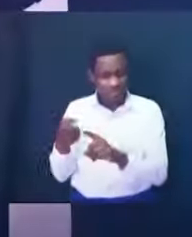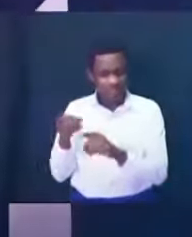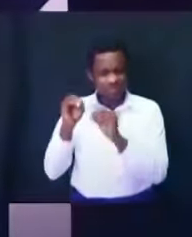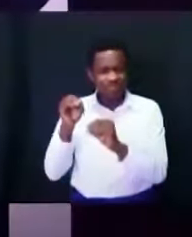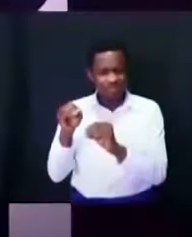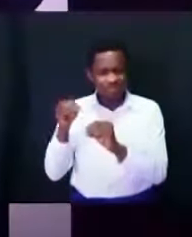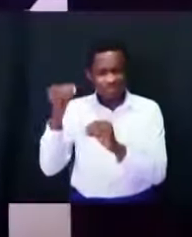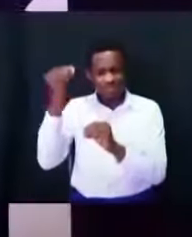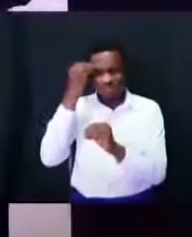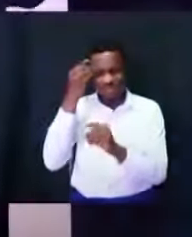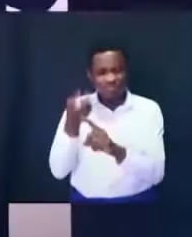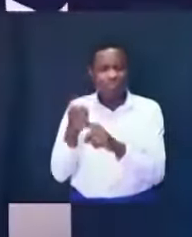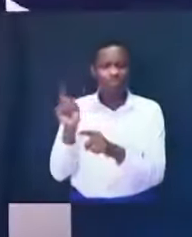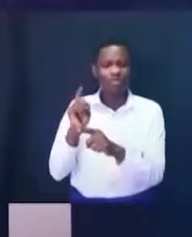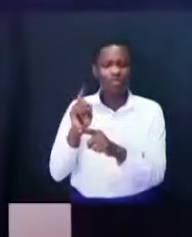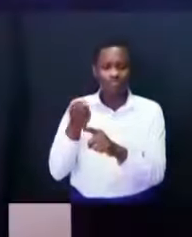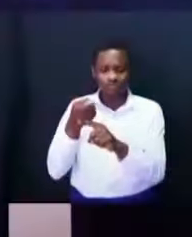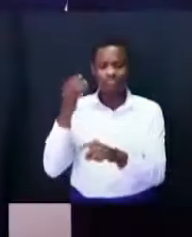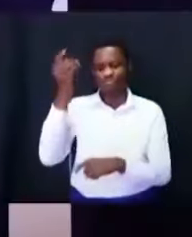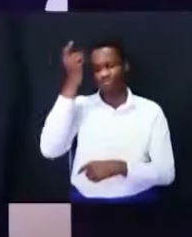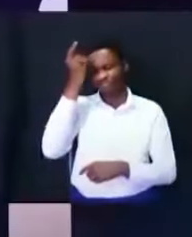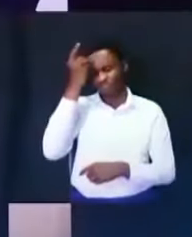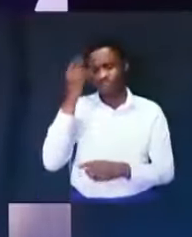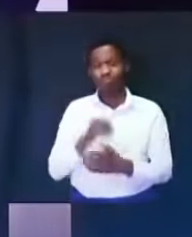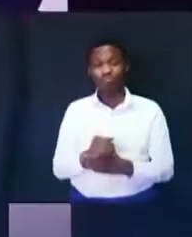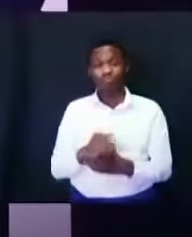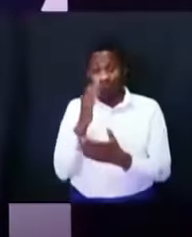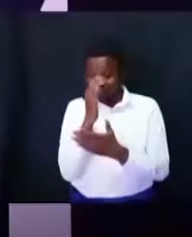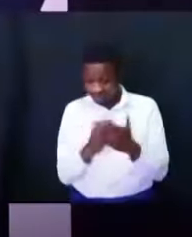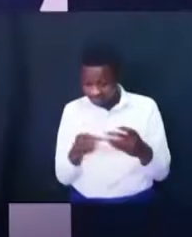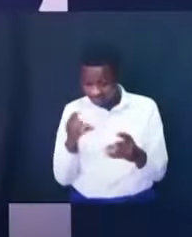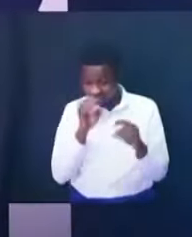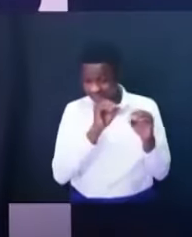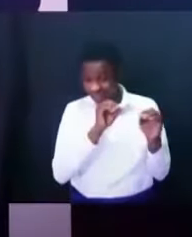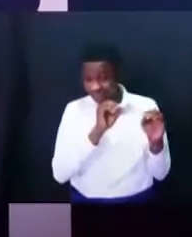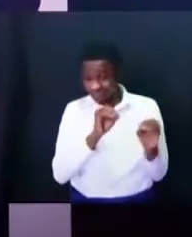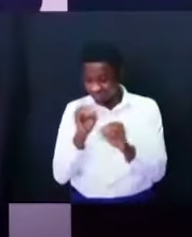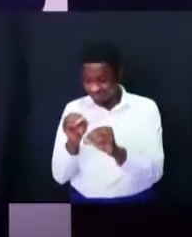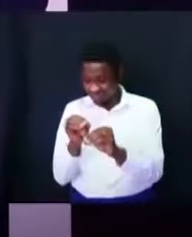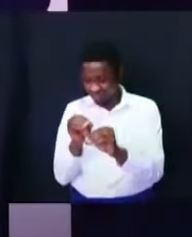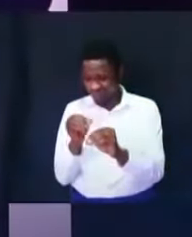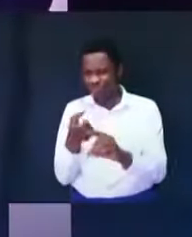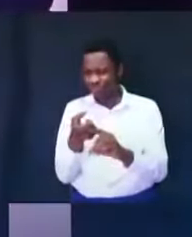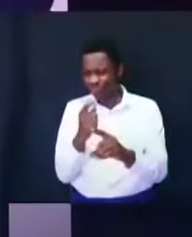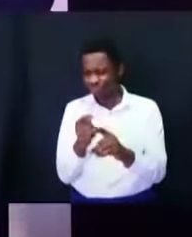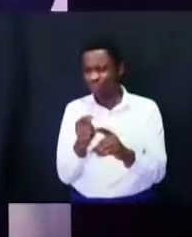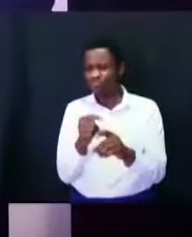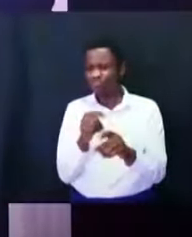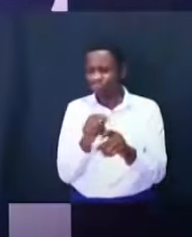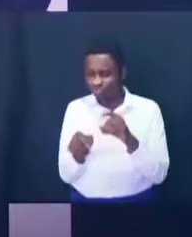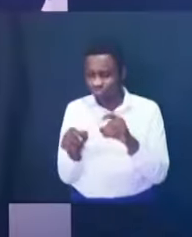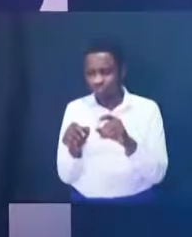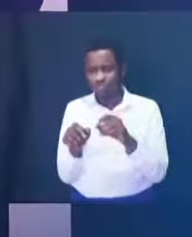teachings are from demons such teachings come through hypocritical